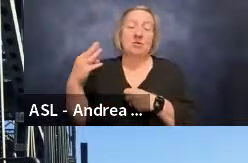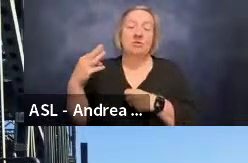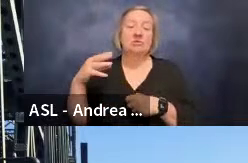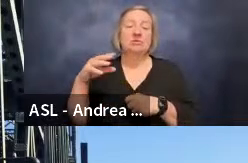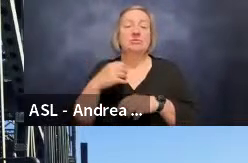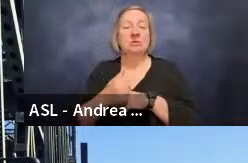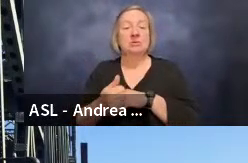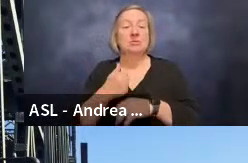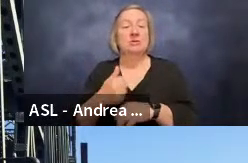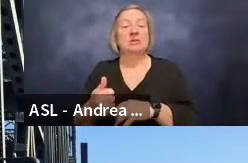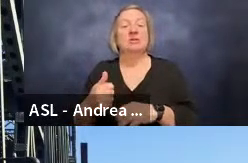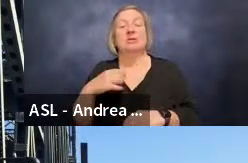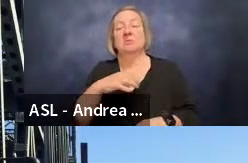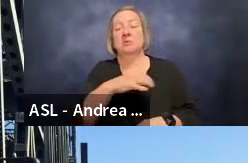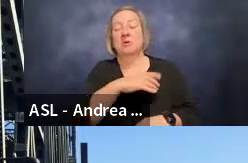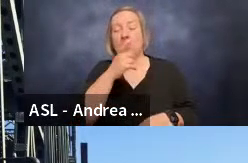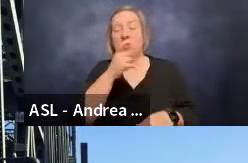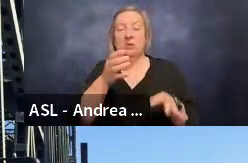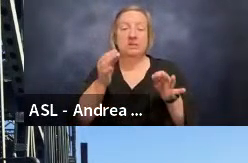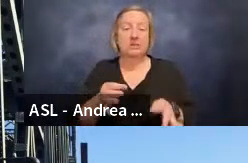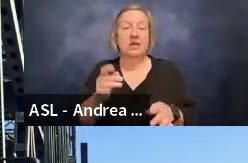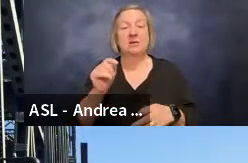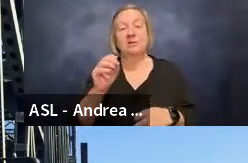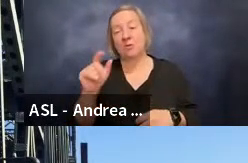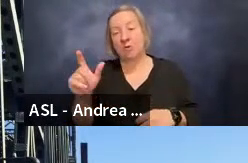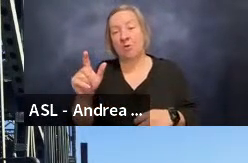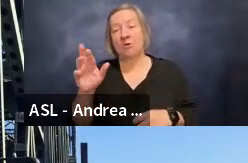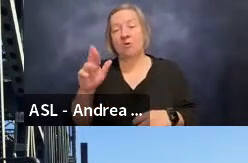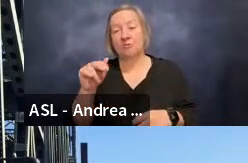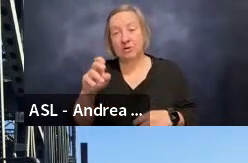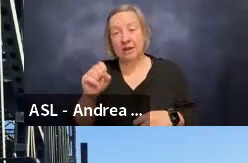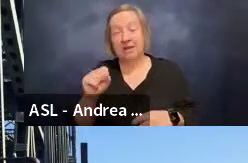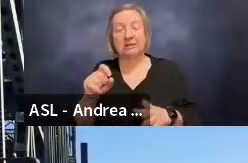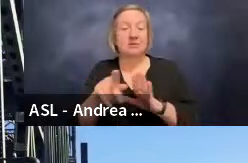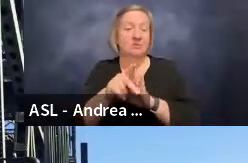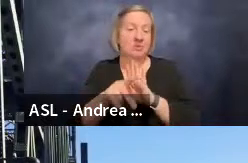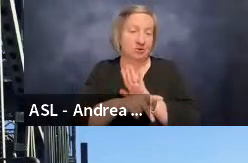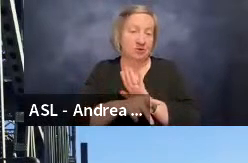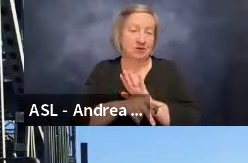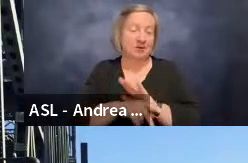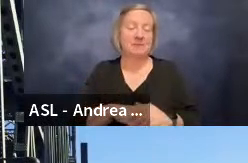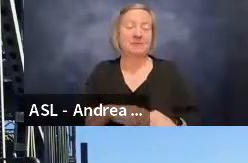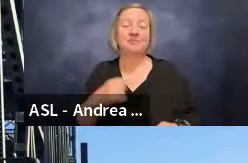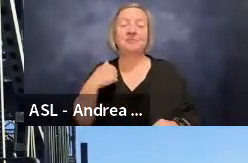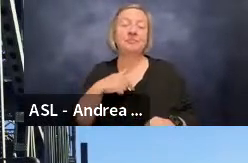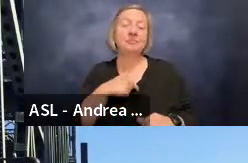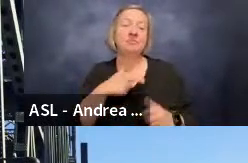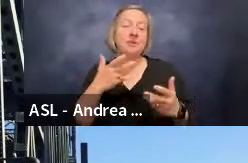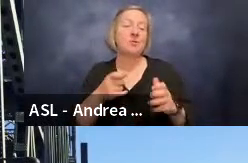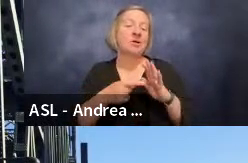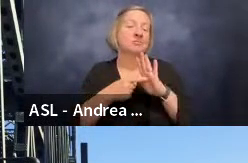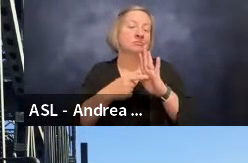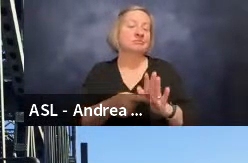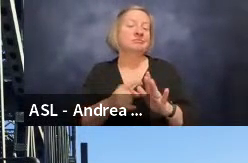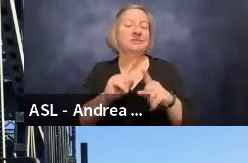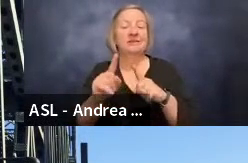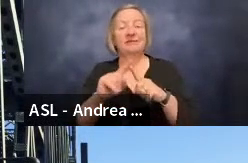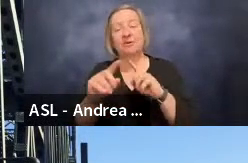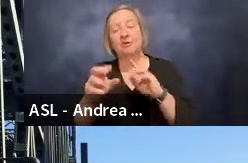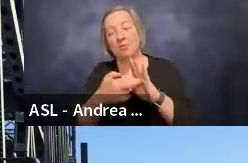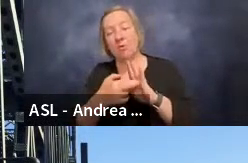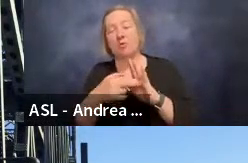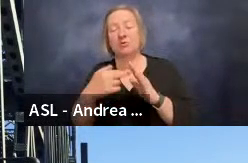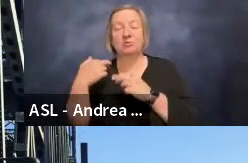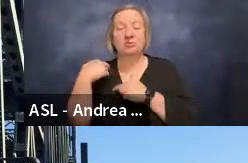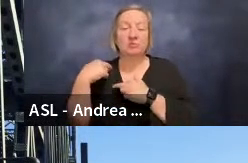who are the decision makers on toll rates and policies. So we just wanted to lay out kind of those different roles and